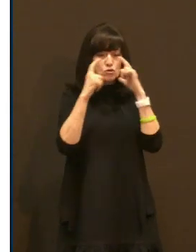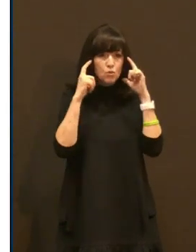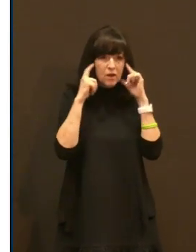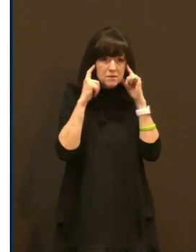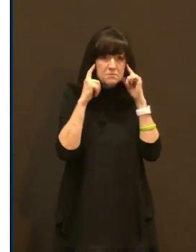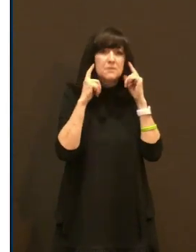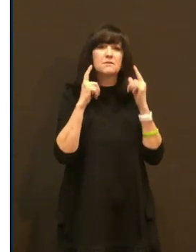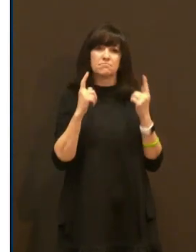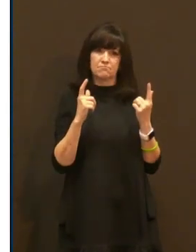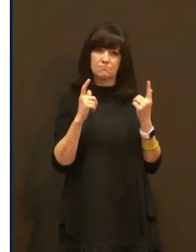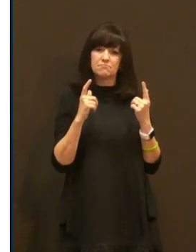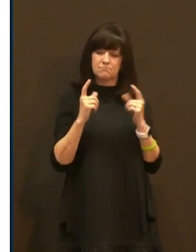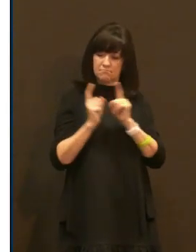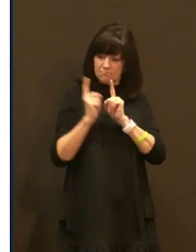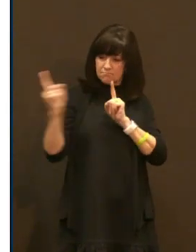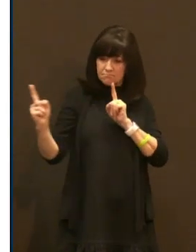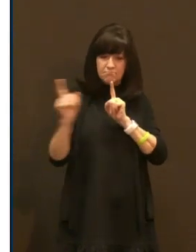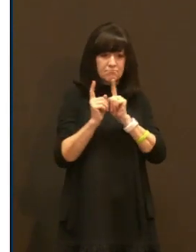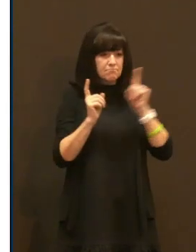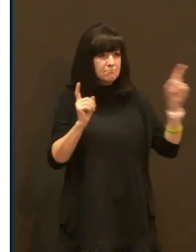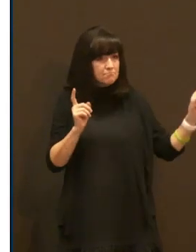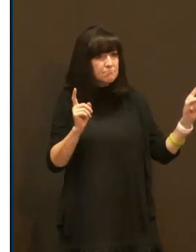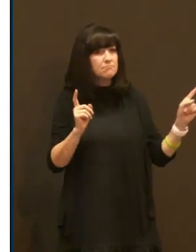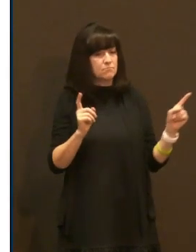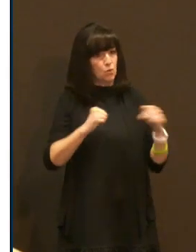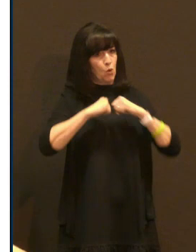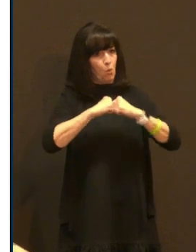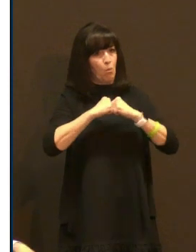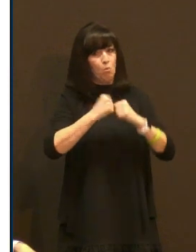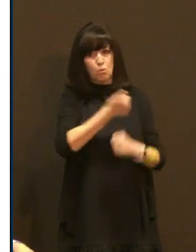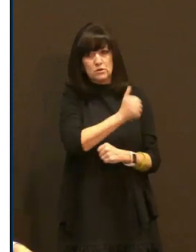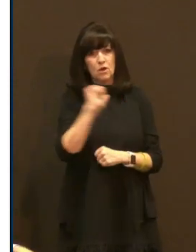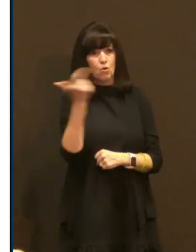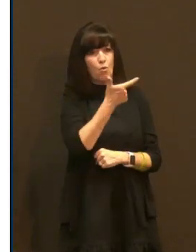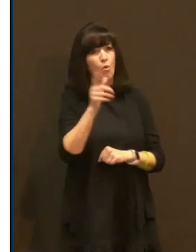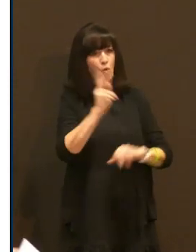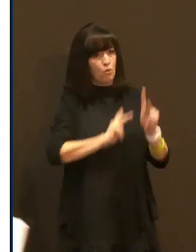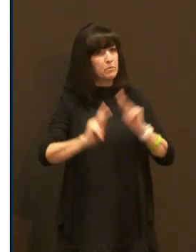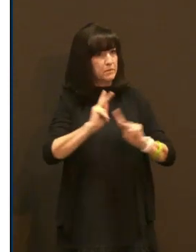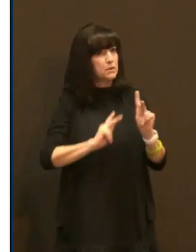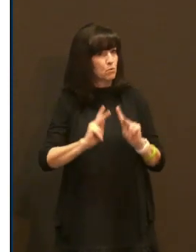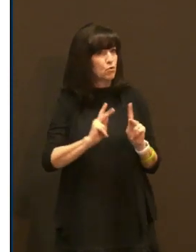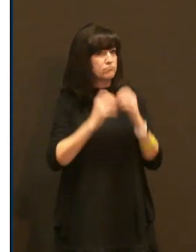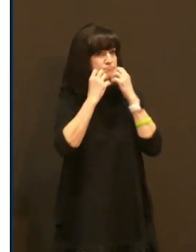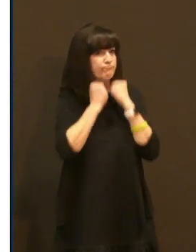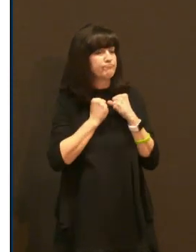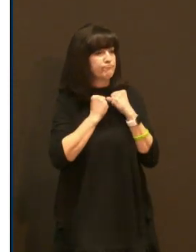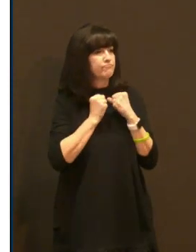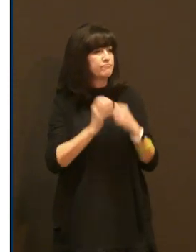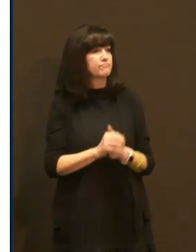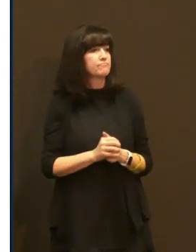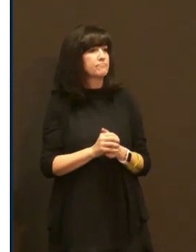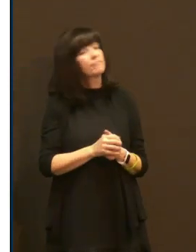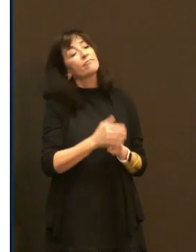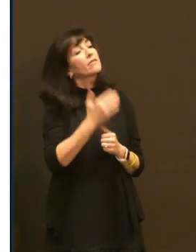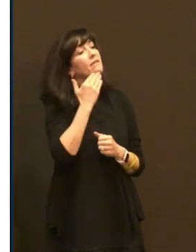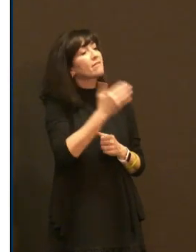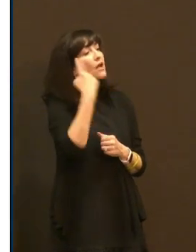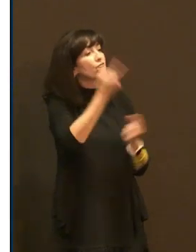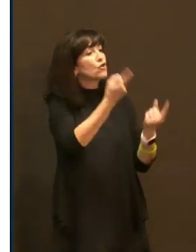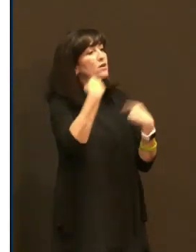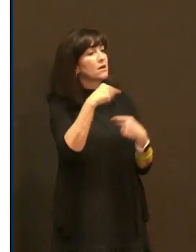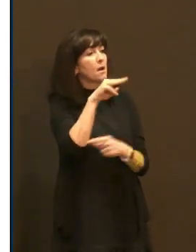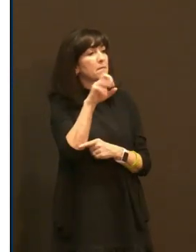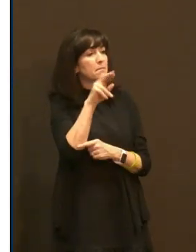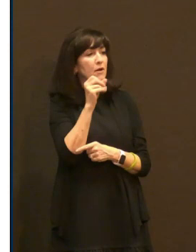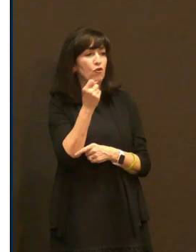distancing, and to protect our neighbors. And so with that, we'll open it up to questions. Meredith, thanks for coming.